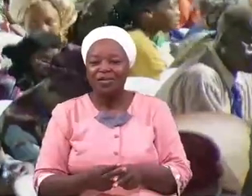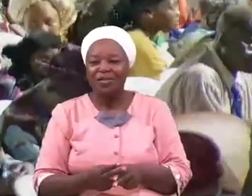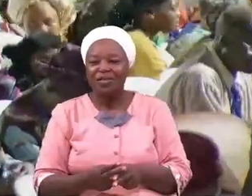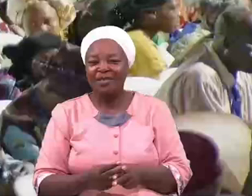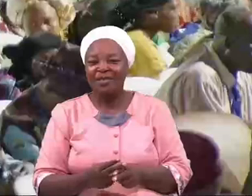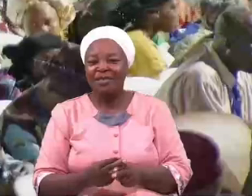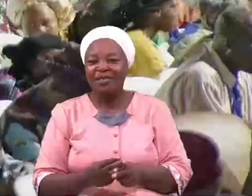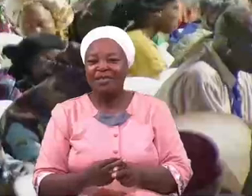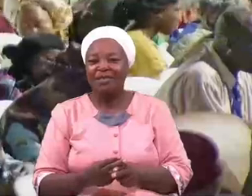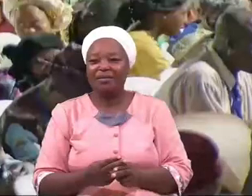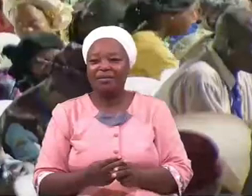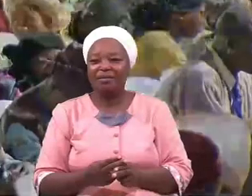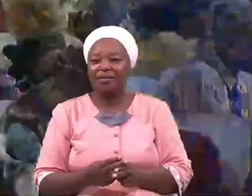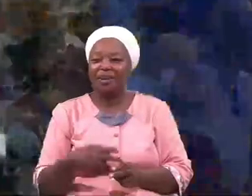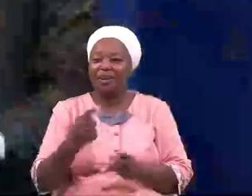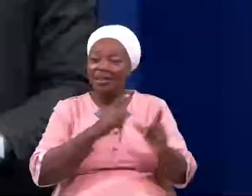Félicitations à vous.